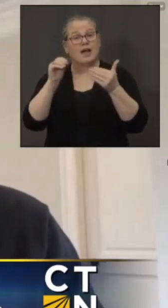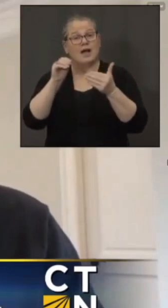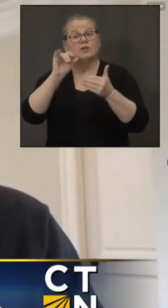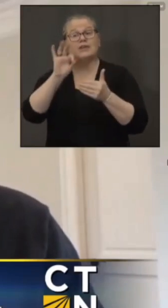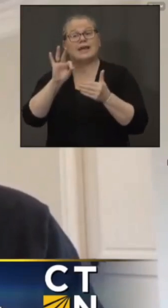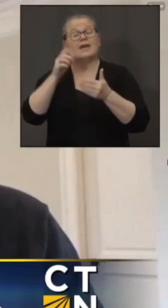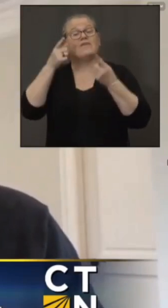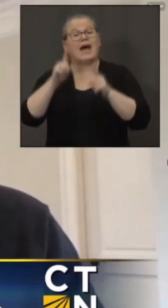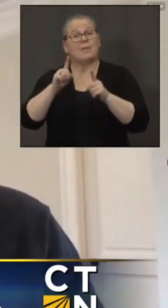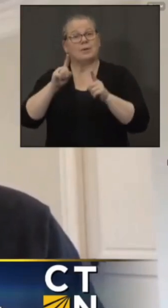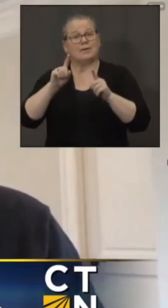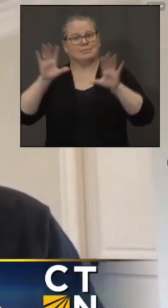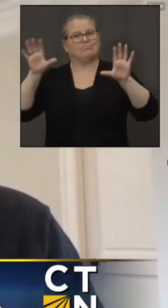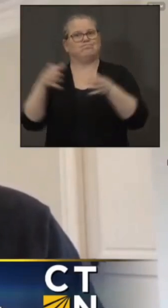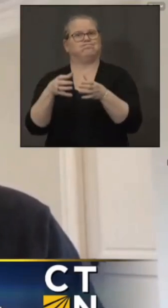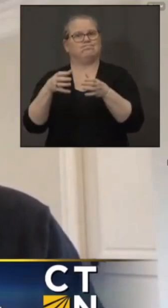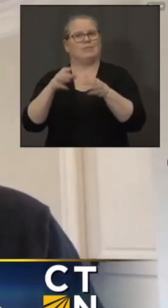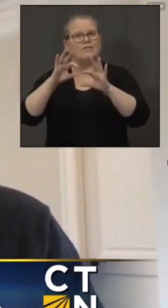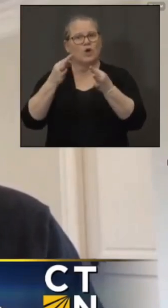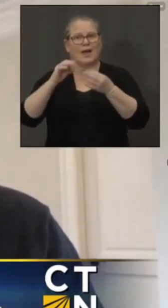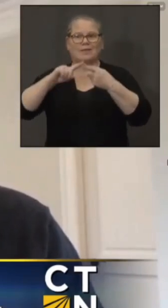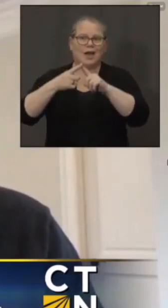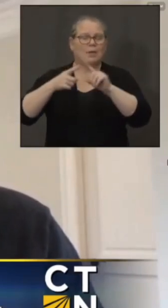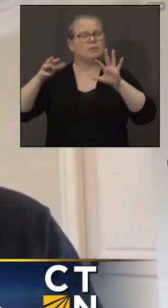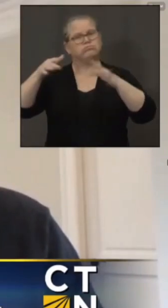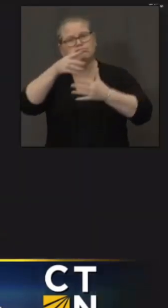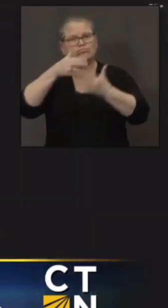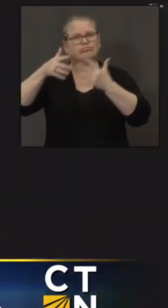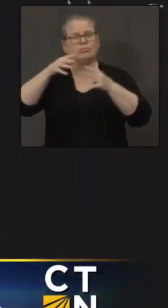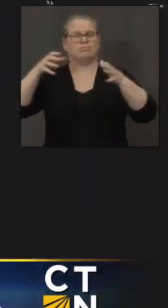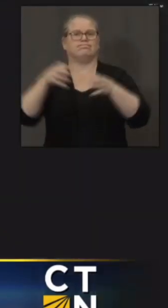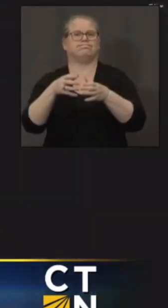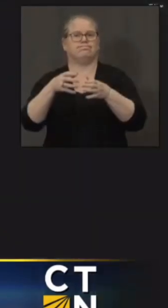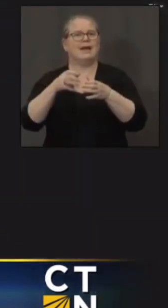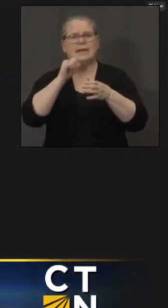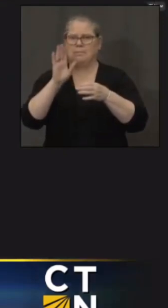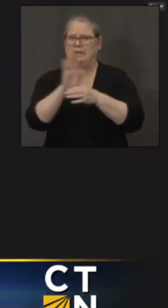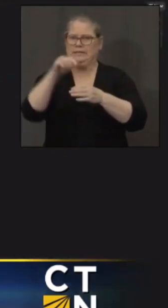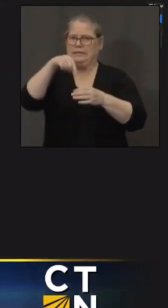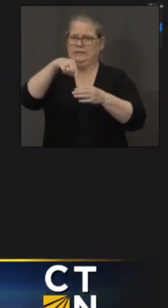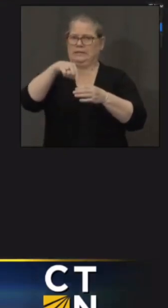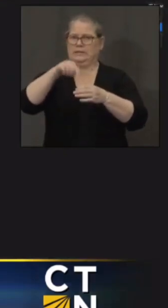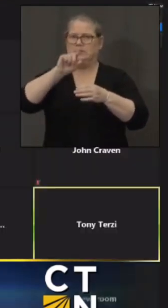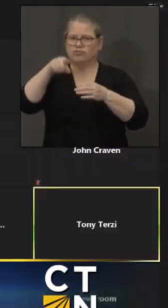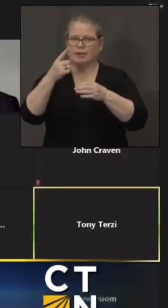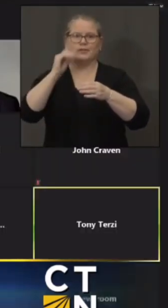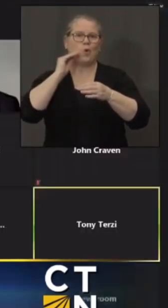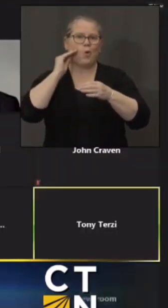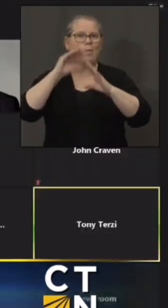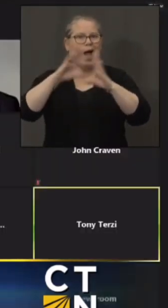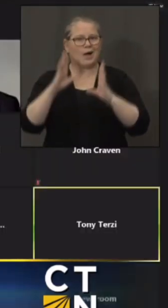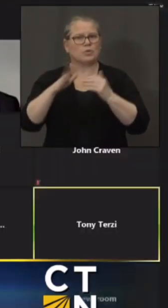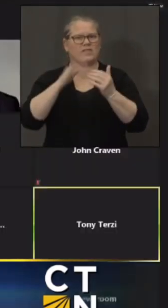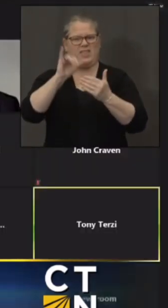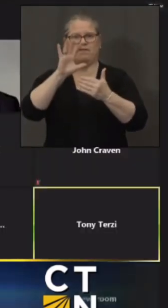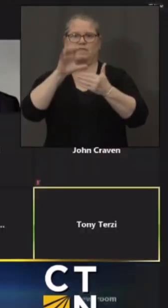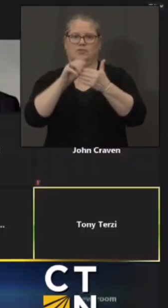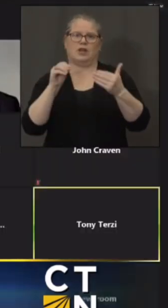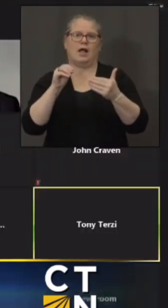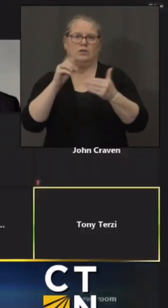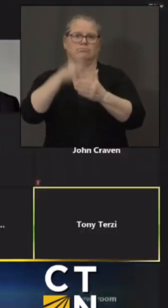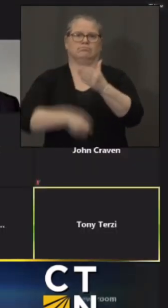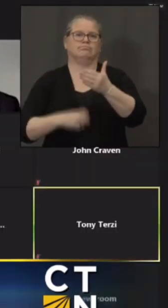non-compliant gathering, that's where that fine comes in. That's not a business fine. Thank you for the clarification, and have a happy and safe holiday